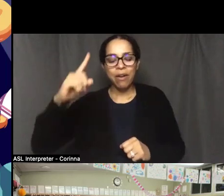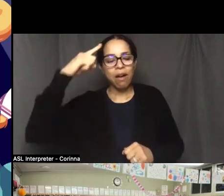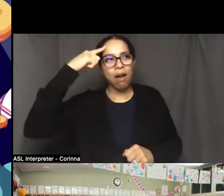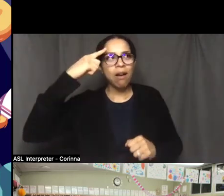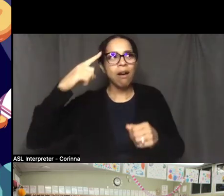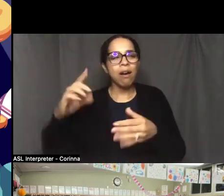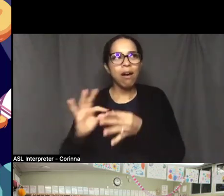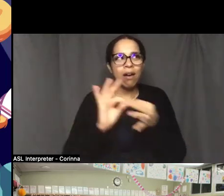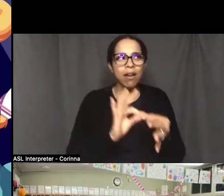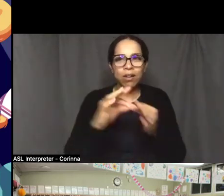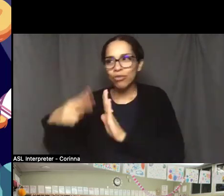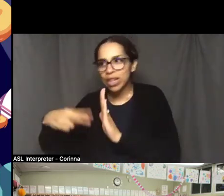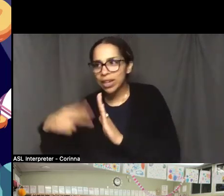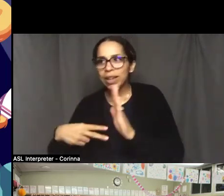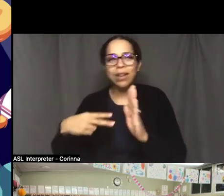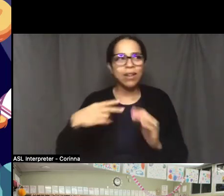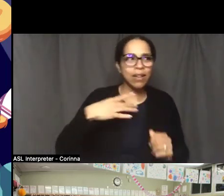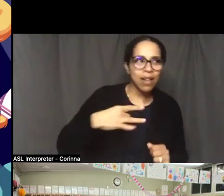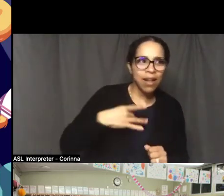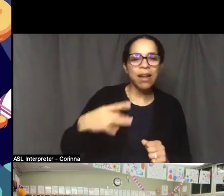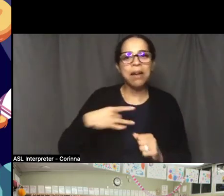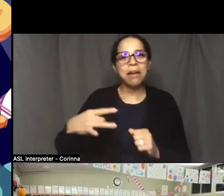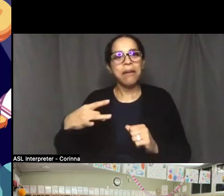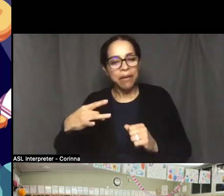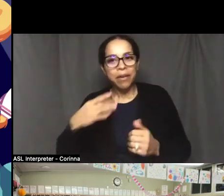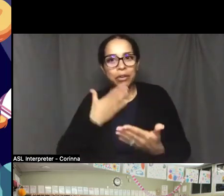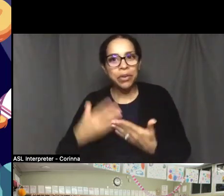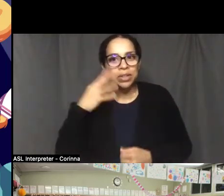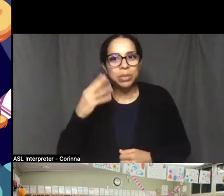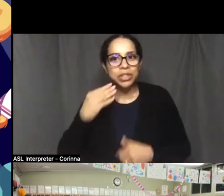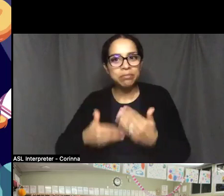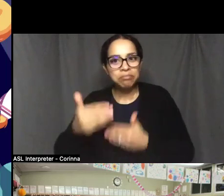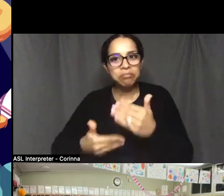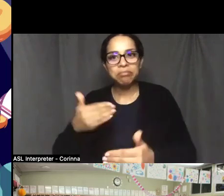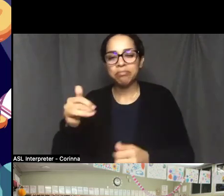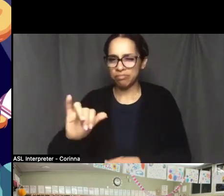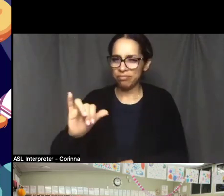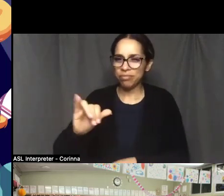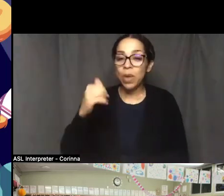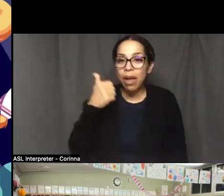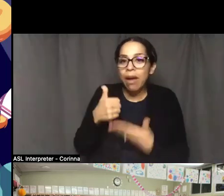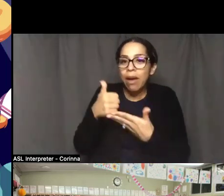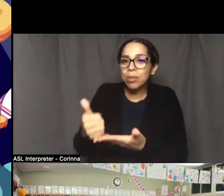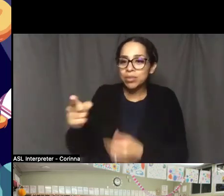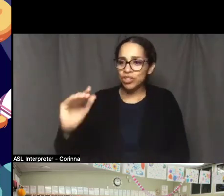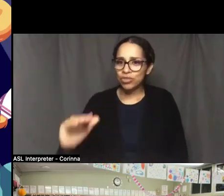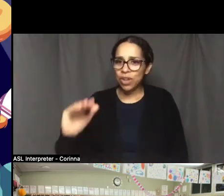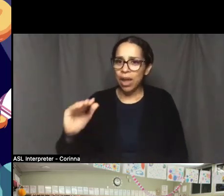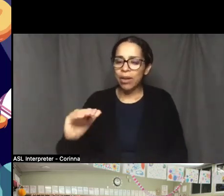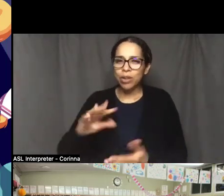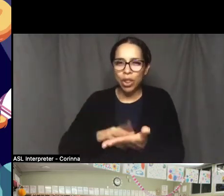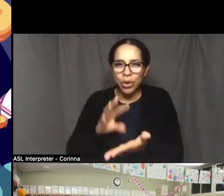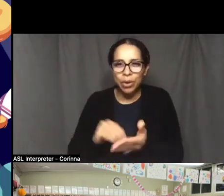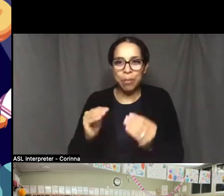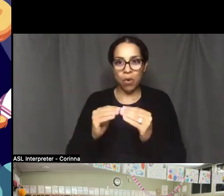beneficial experience for kids. It also helps them build their background knowledge. So it helps them learn about the world.